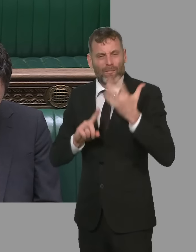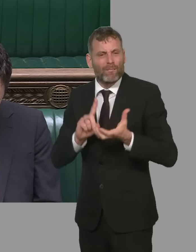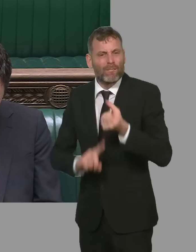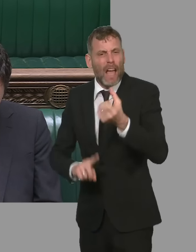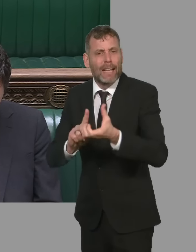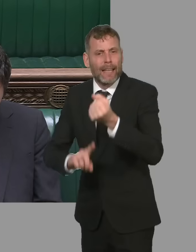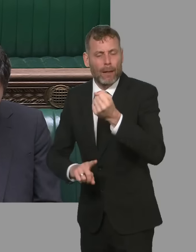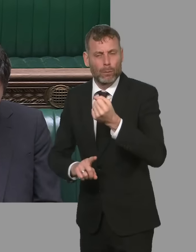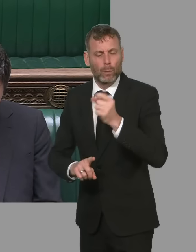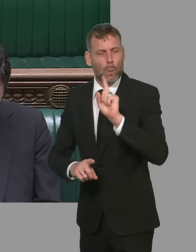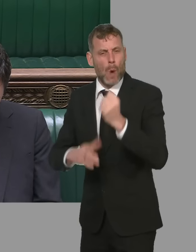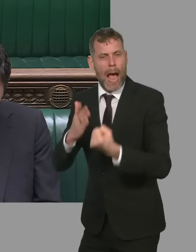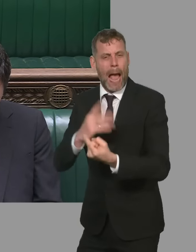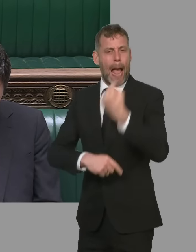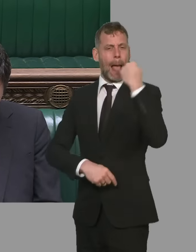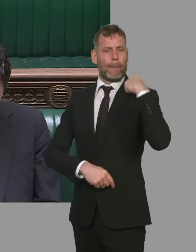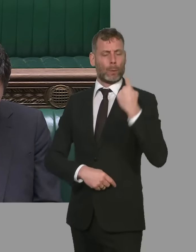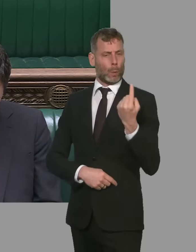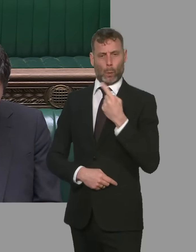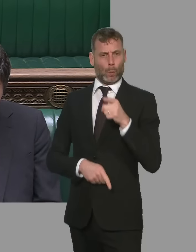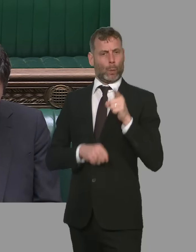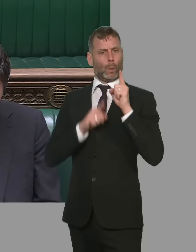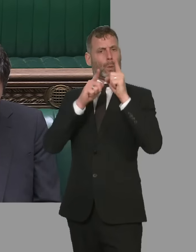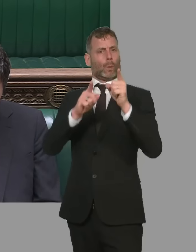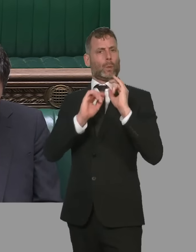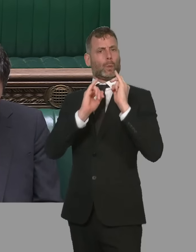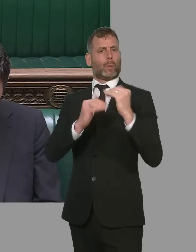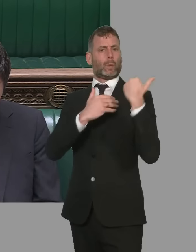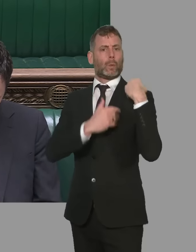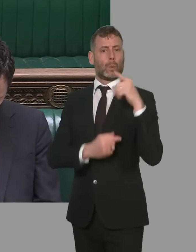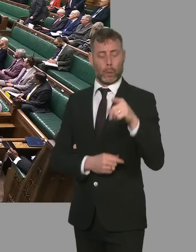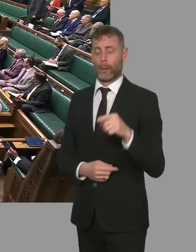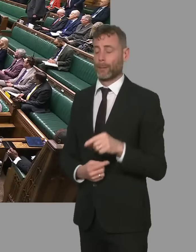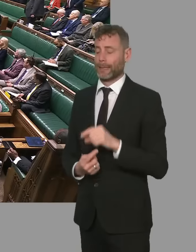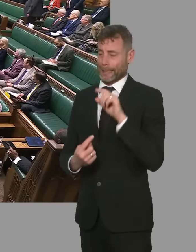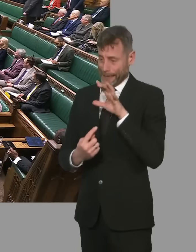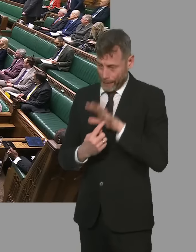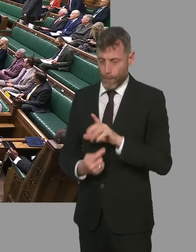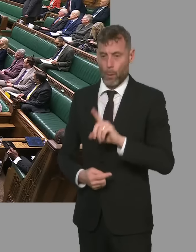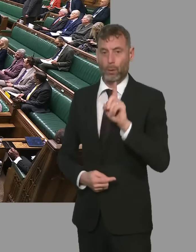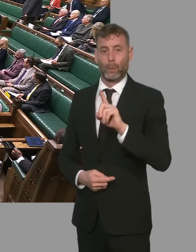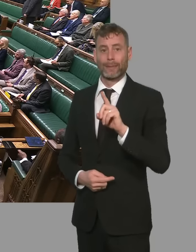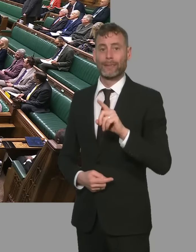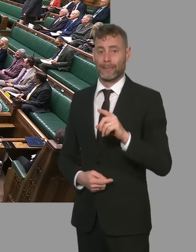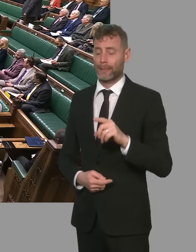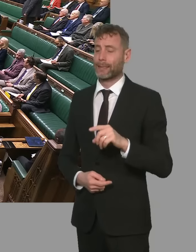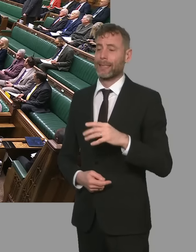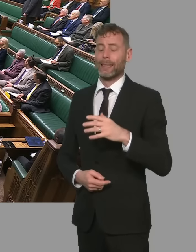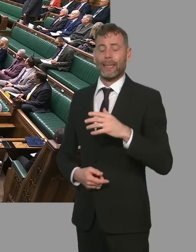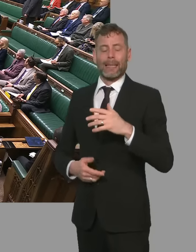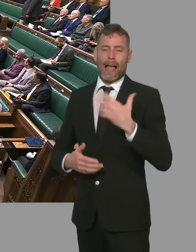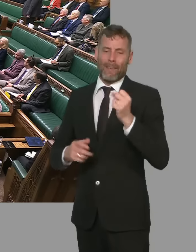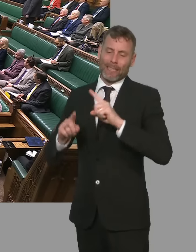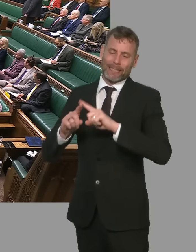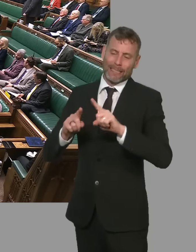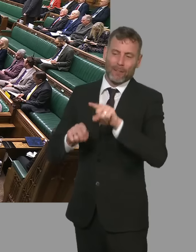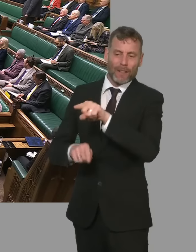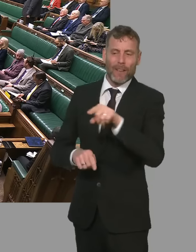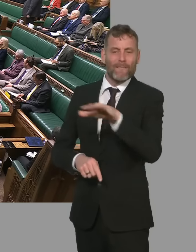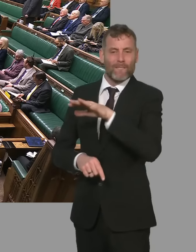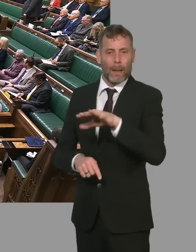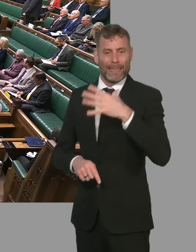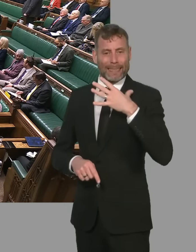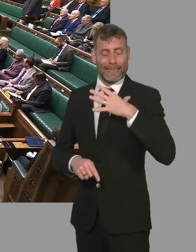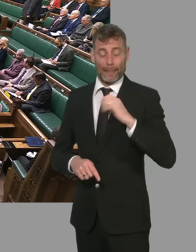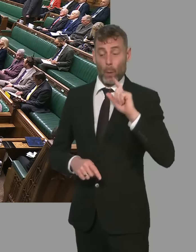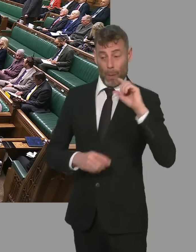in the end, it will be for each family to find their own way of doing that. Gavin Robbins. Thank you very much, Mr. Speaker. The Secretary of State and the Labour Government promised